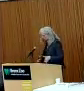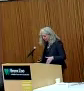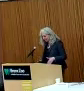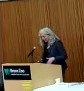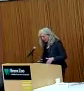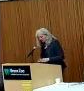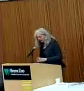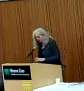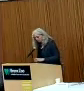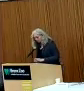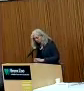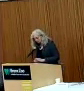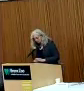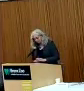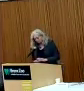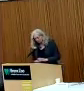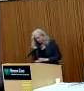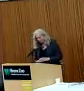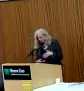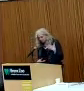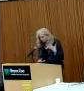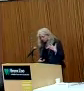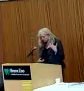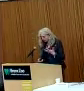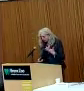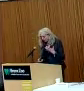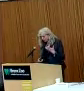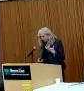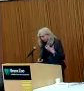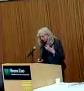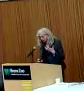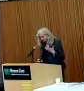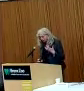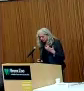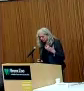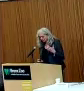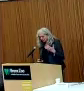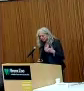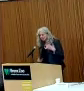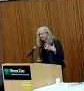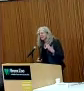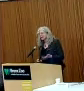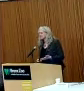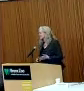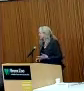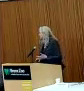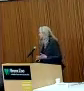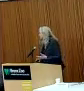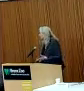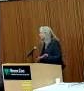this room um but I think it's important to talk about because this is not an